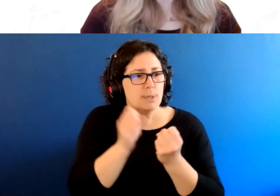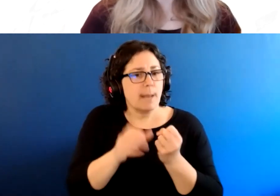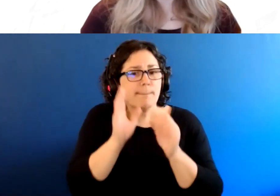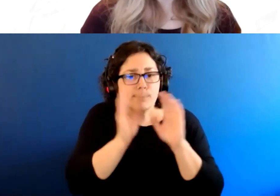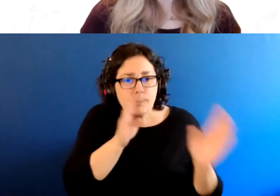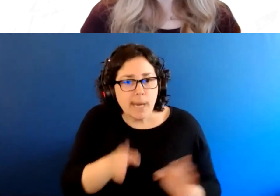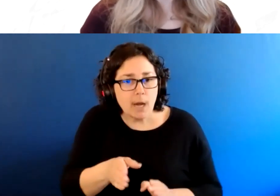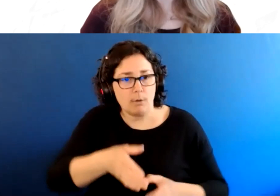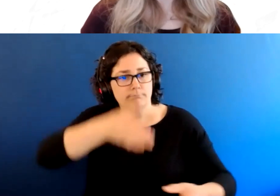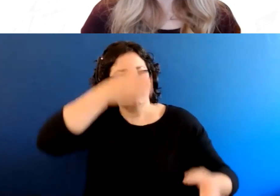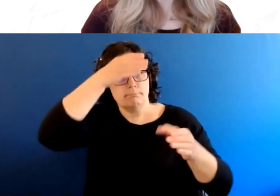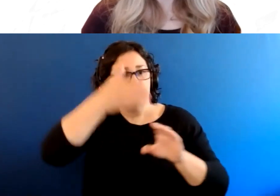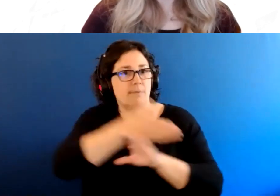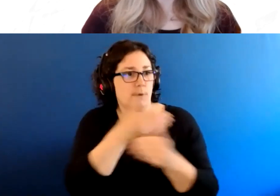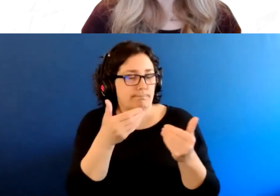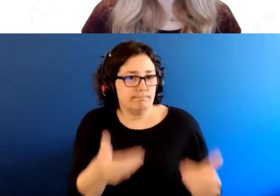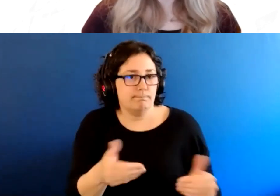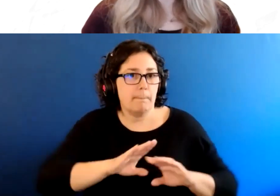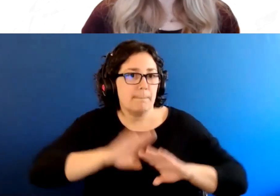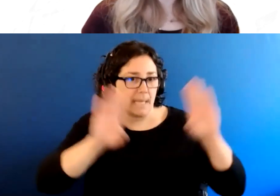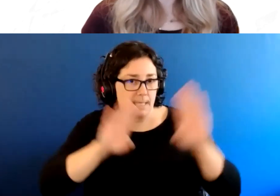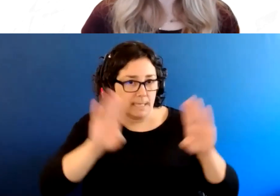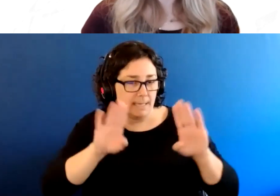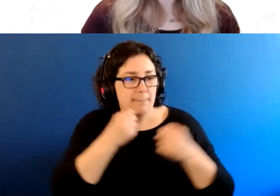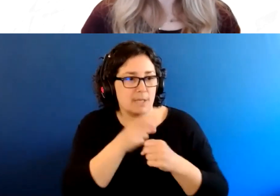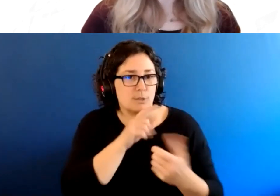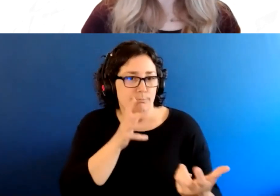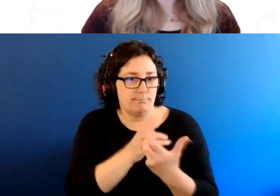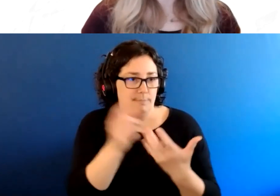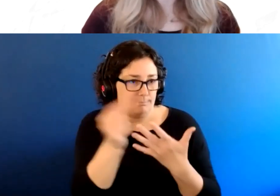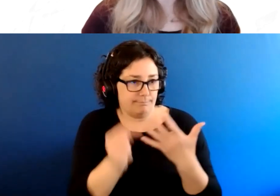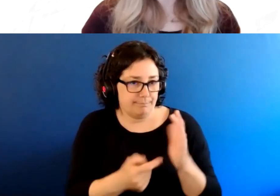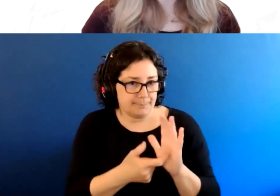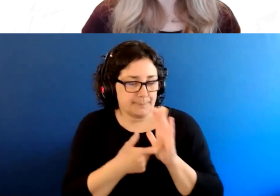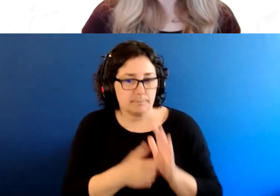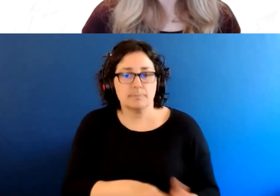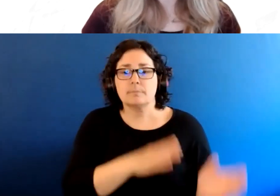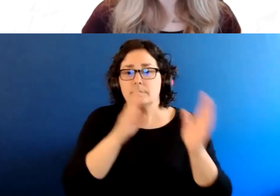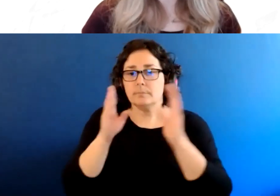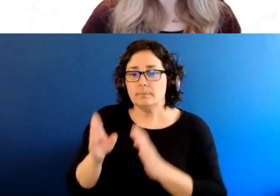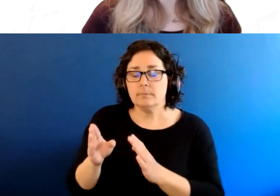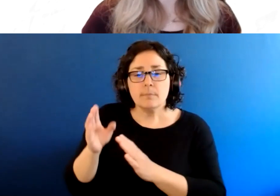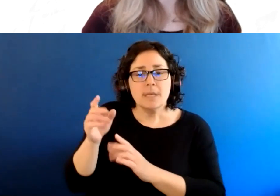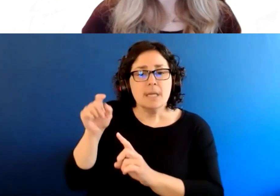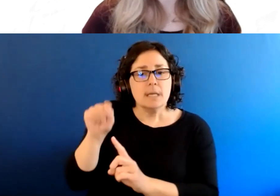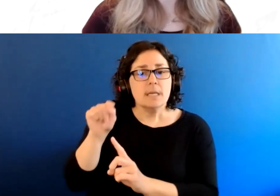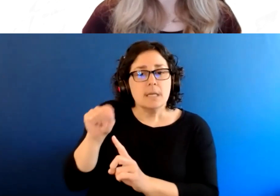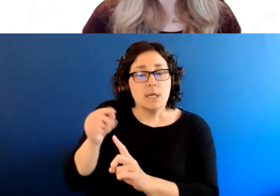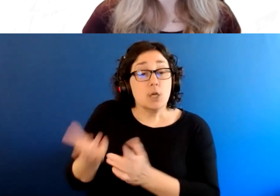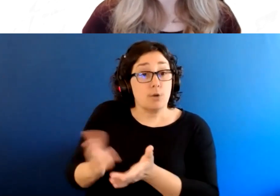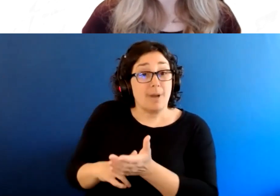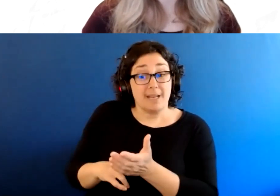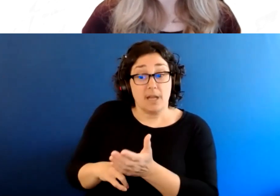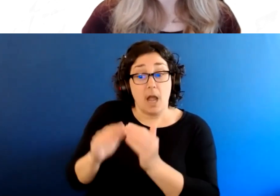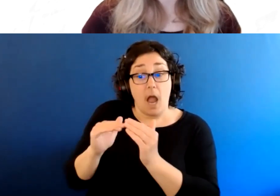prepare the best bid possible and make sure that it meets all the criteria. But then when it comes to contracts that